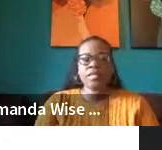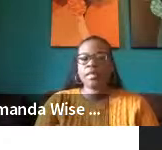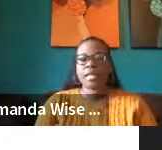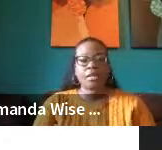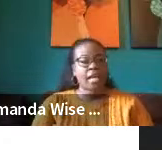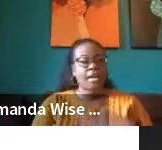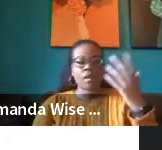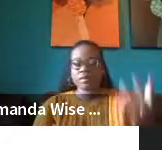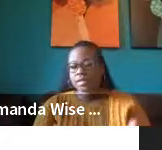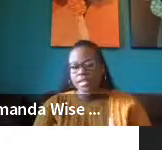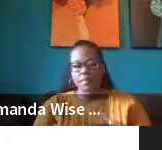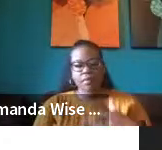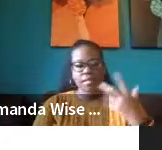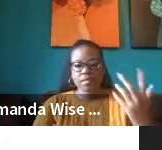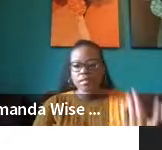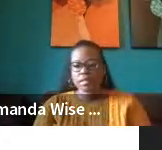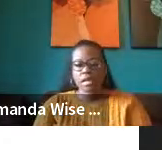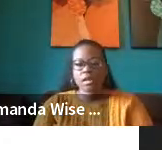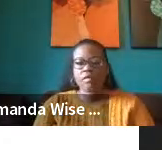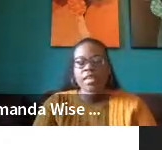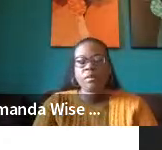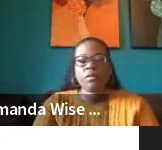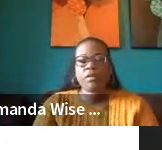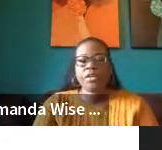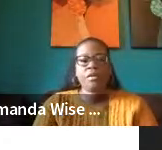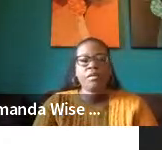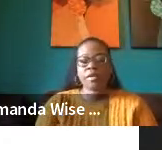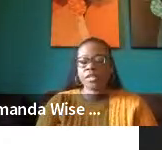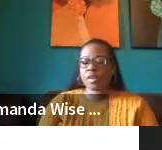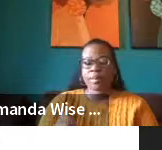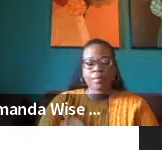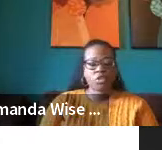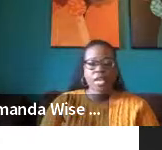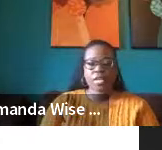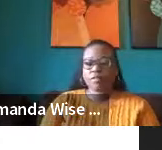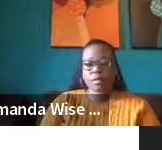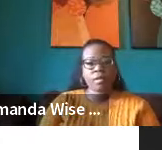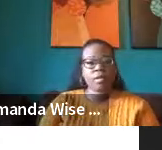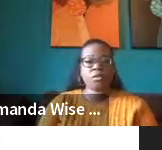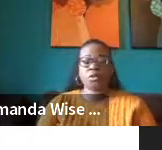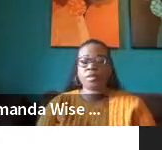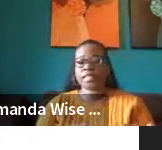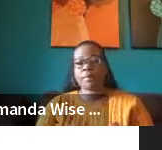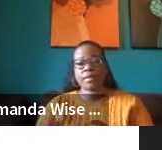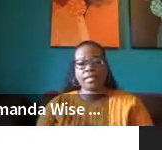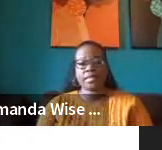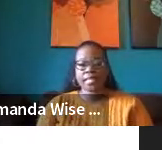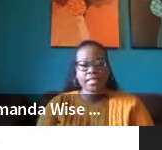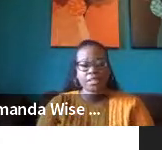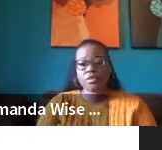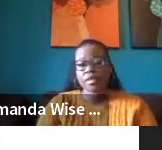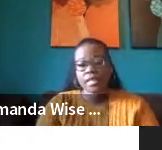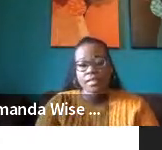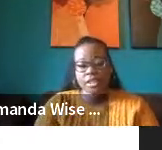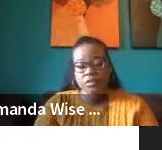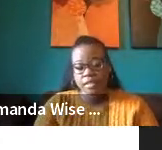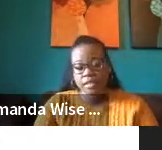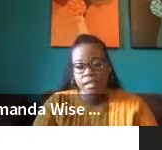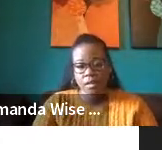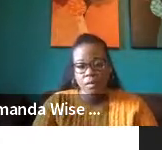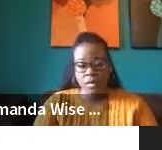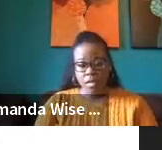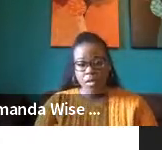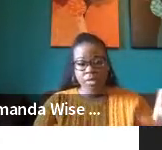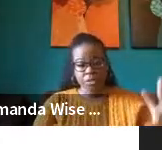so with them, they have all of these templates that are available for you, and you can drop and drag your photos, you can type in the text that you need, etc.